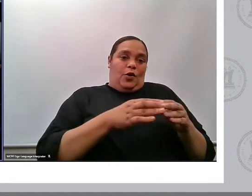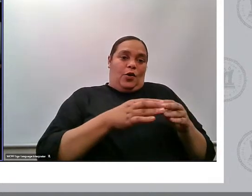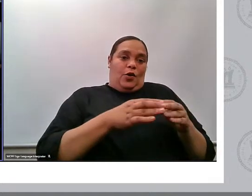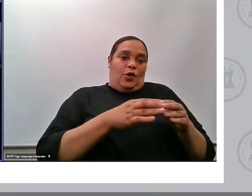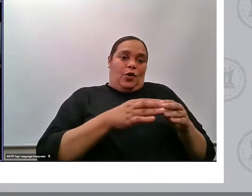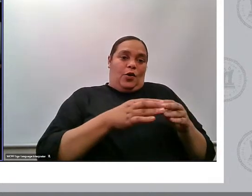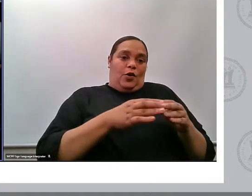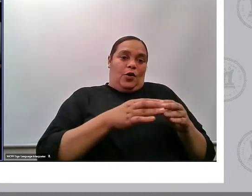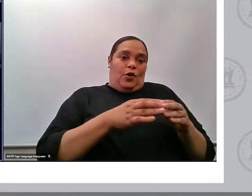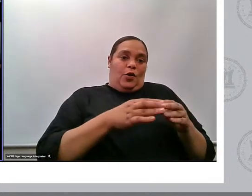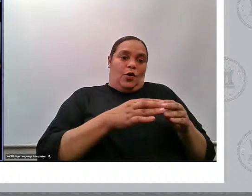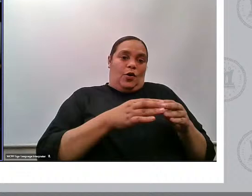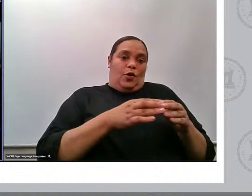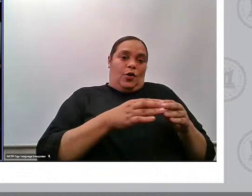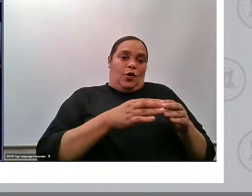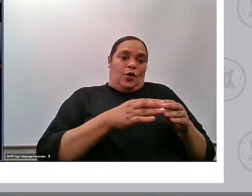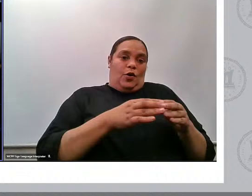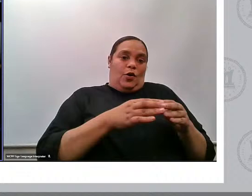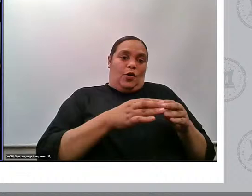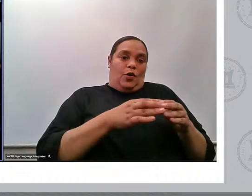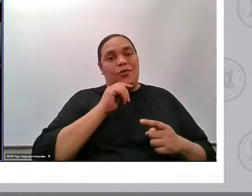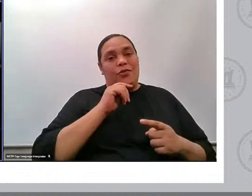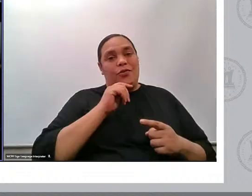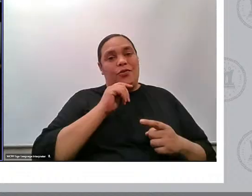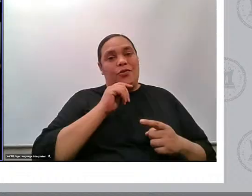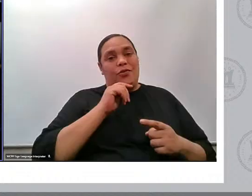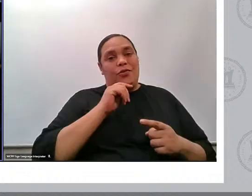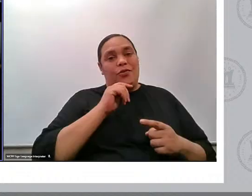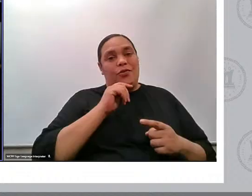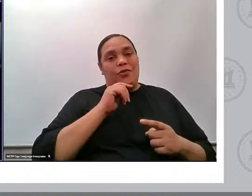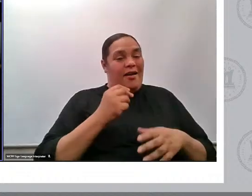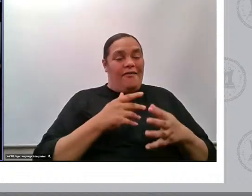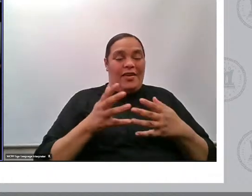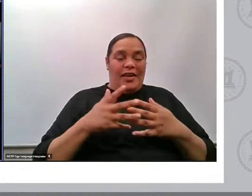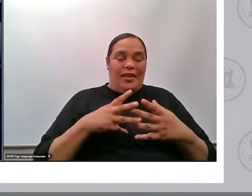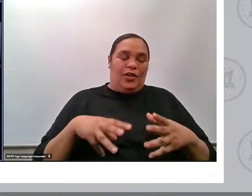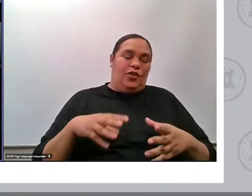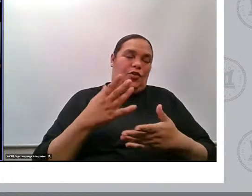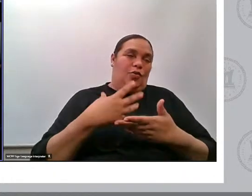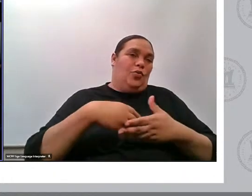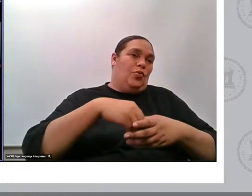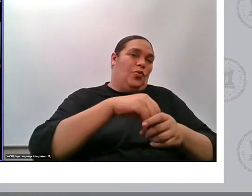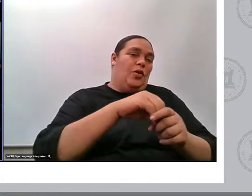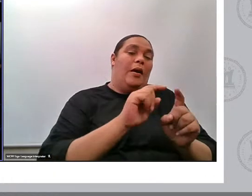one female, if indeed gender sensitivity is anything to go by.